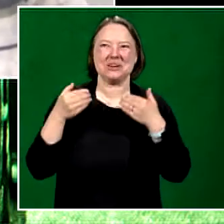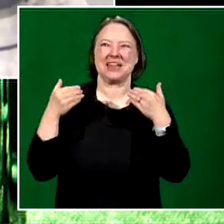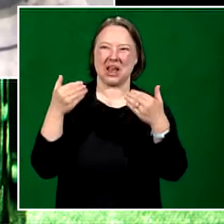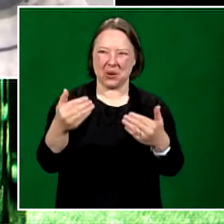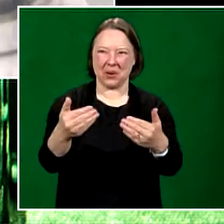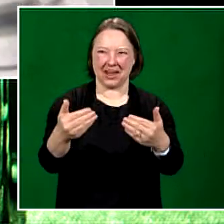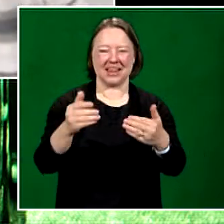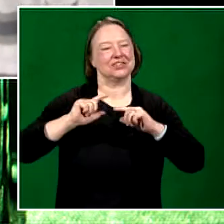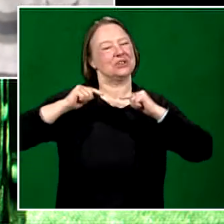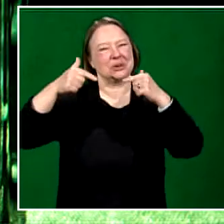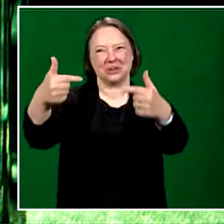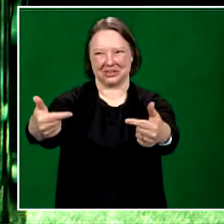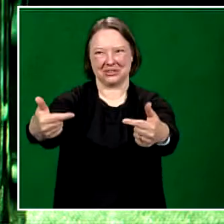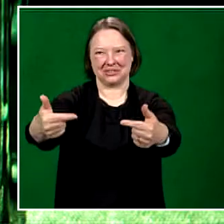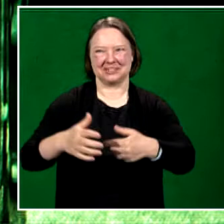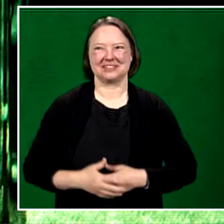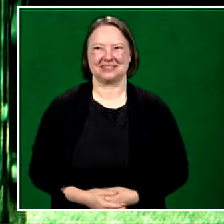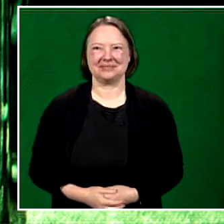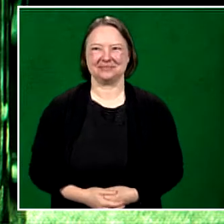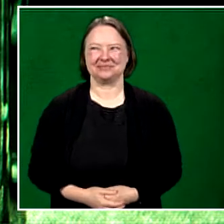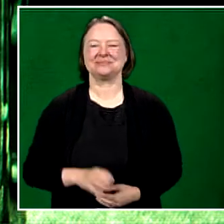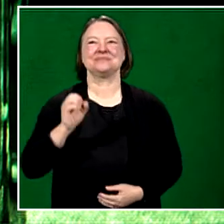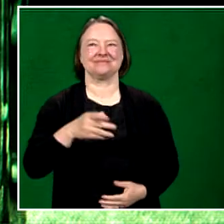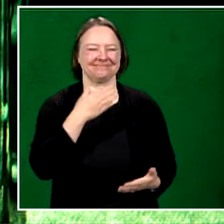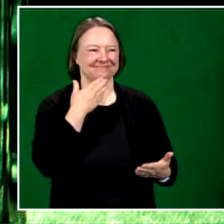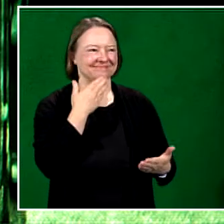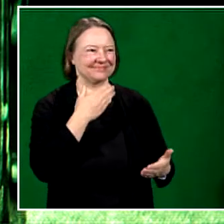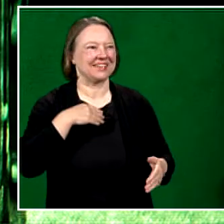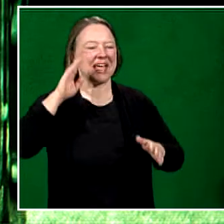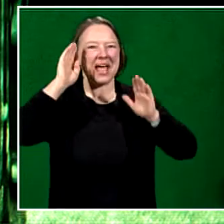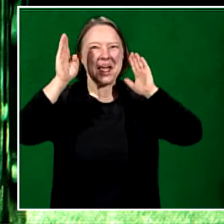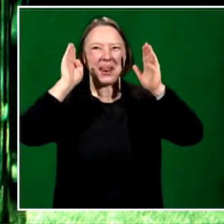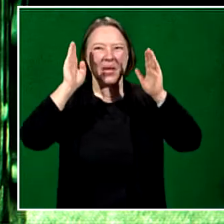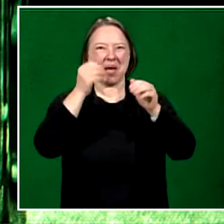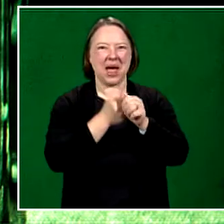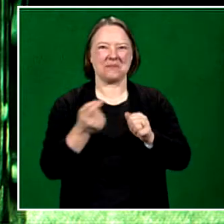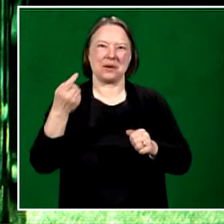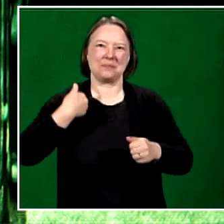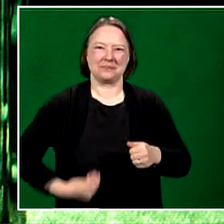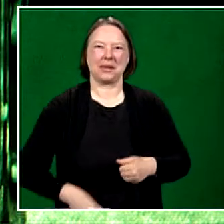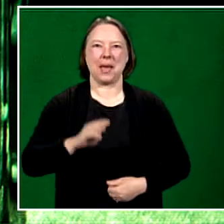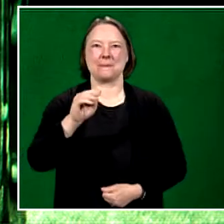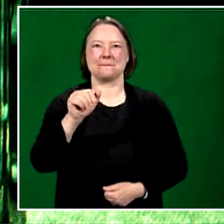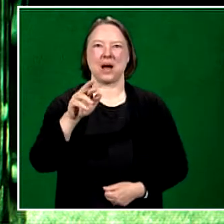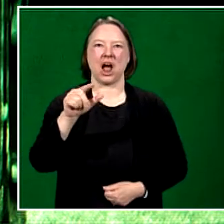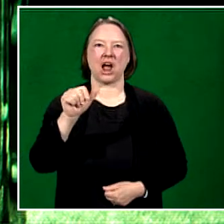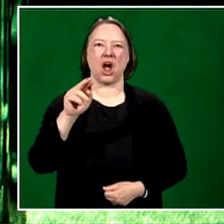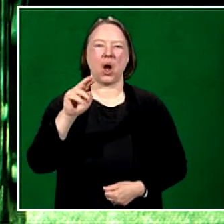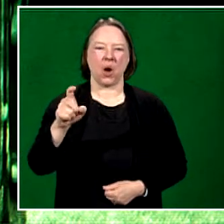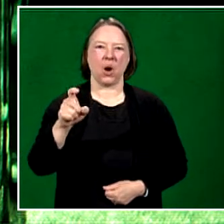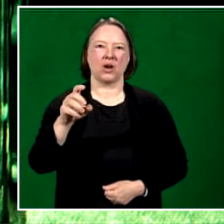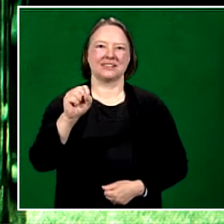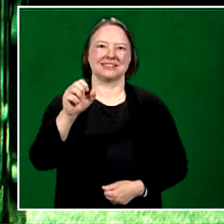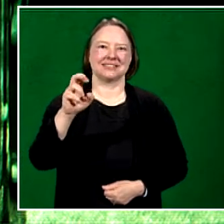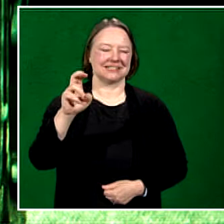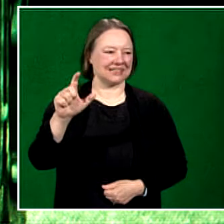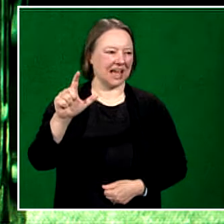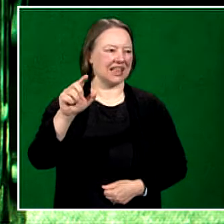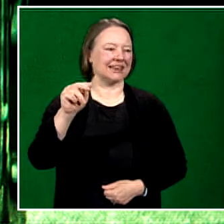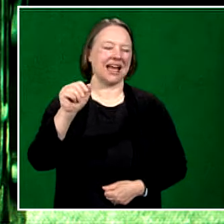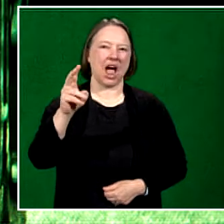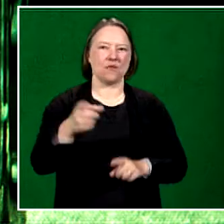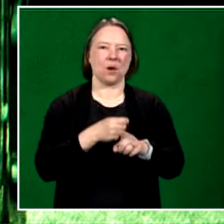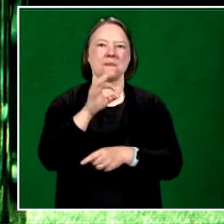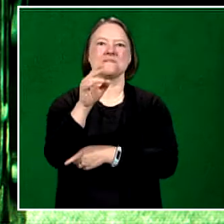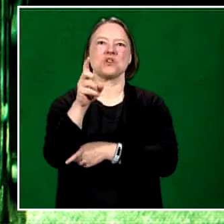The stage is yours. All right, thank you. Hello, everyone. I am Margot Selnow from the team Further Food. My